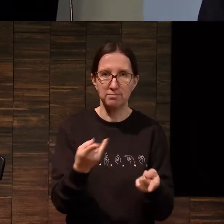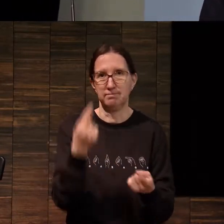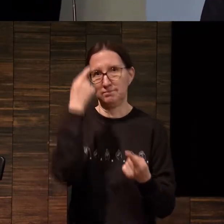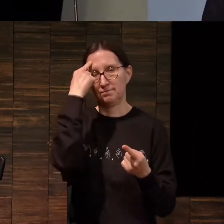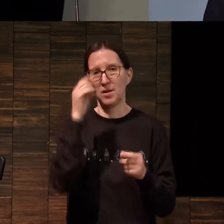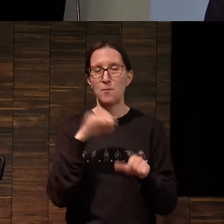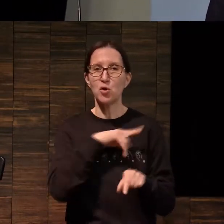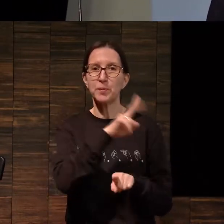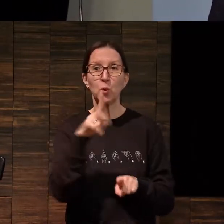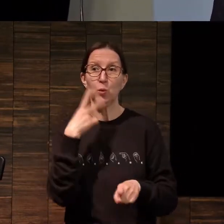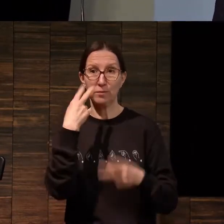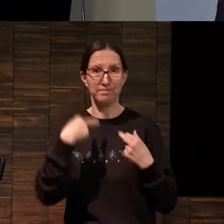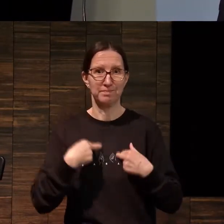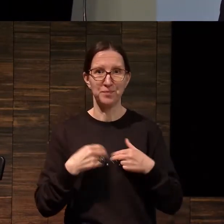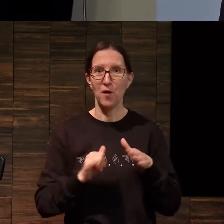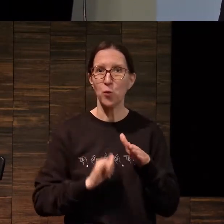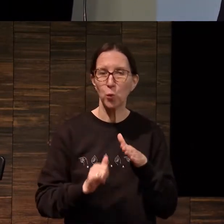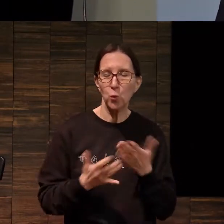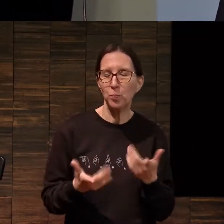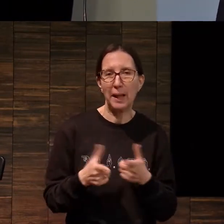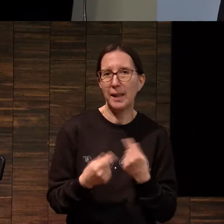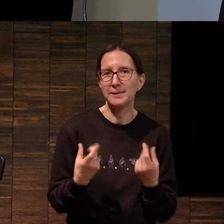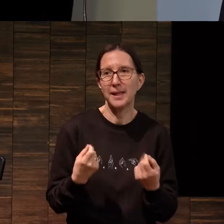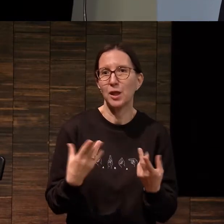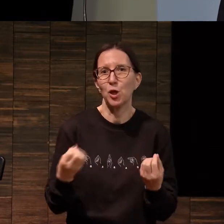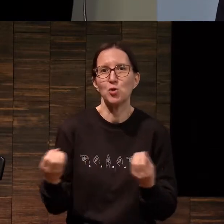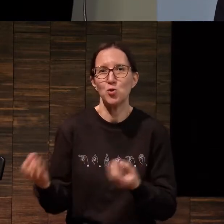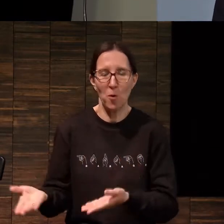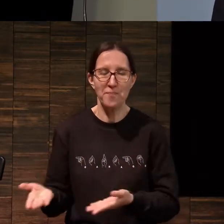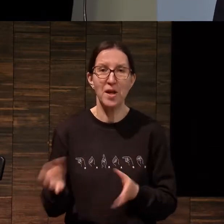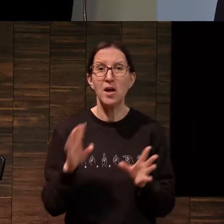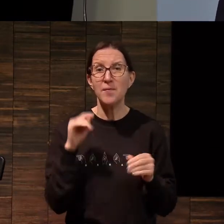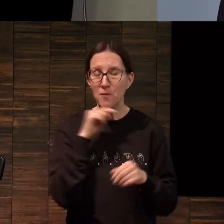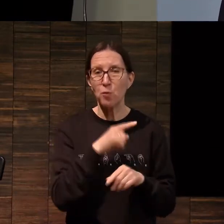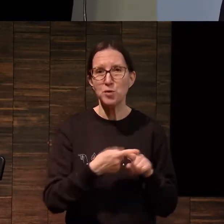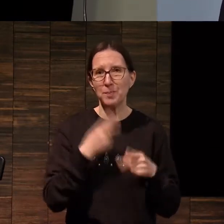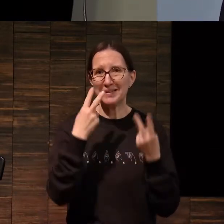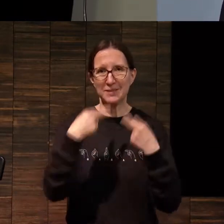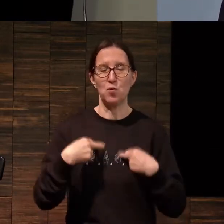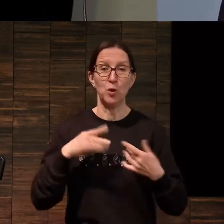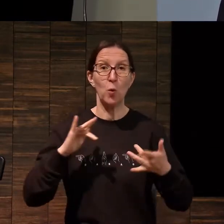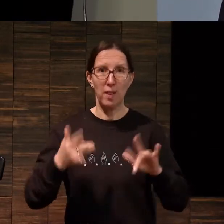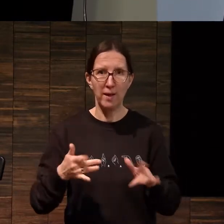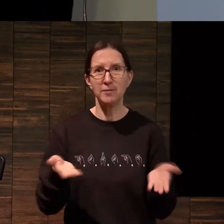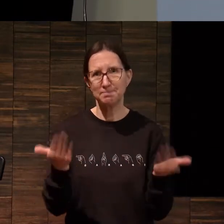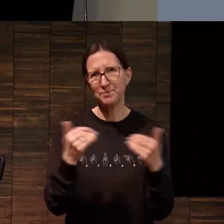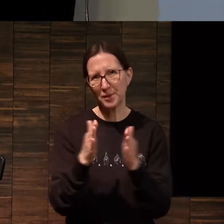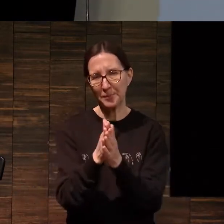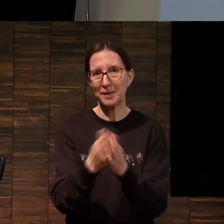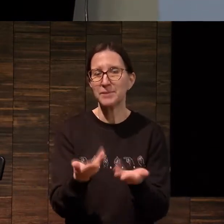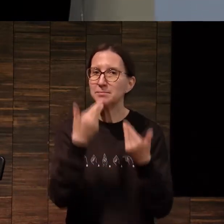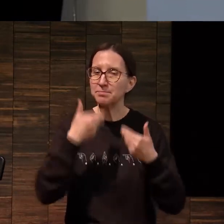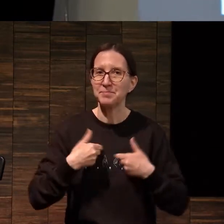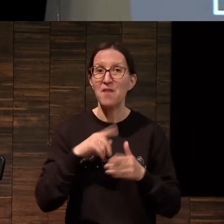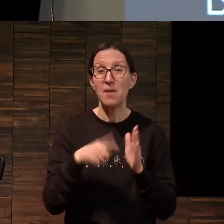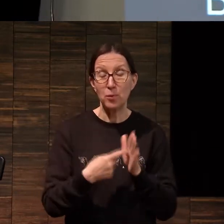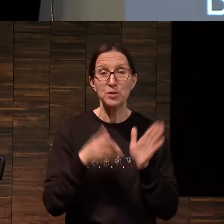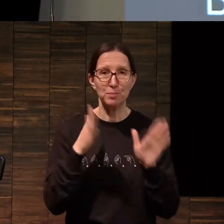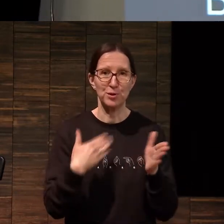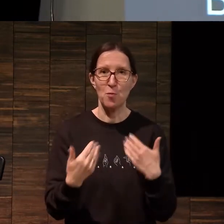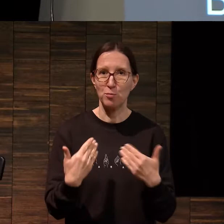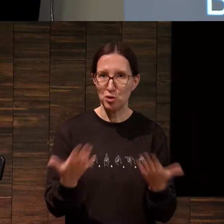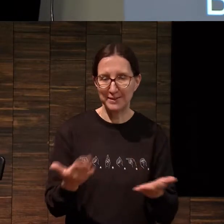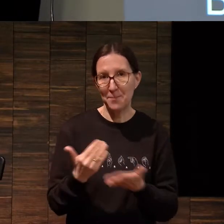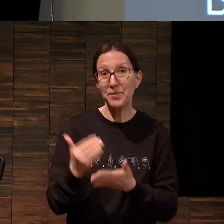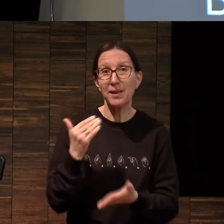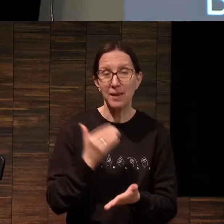be useful for you in this so that both our live and online audiences will